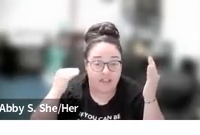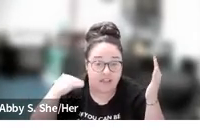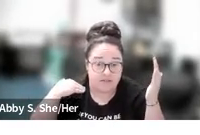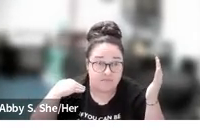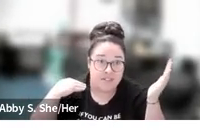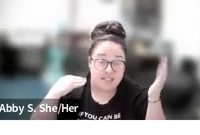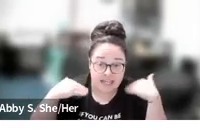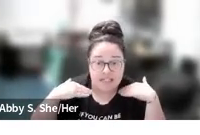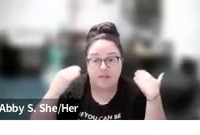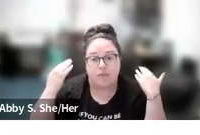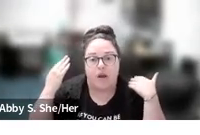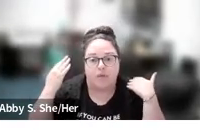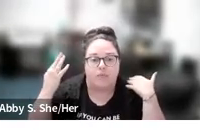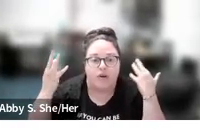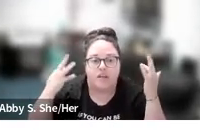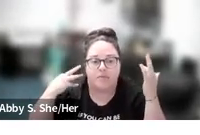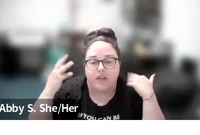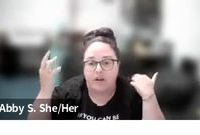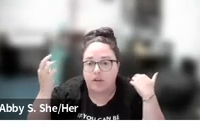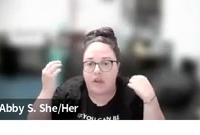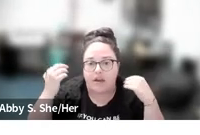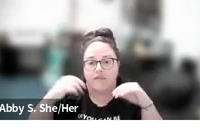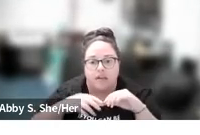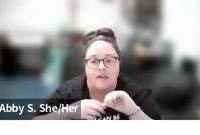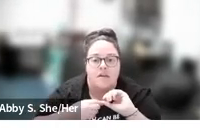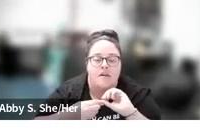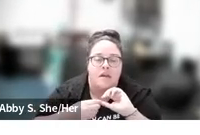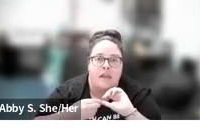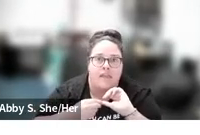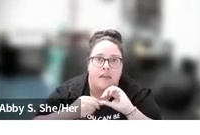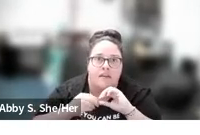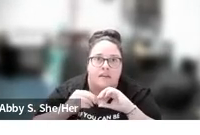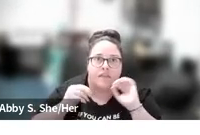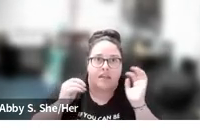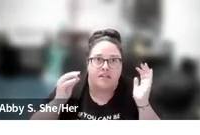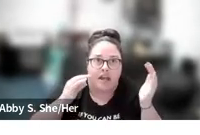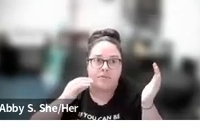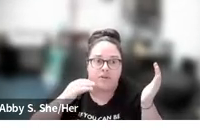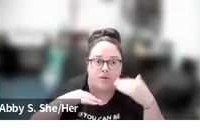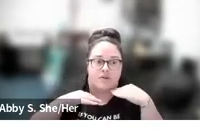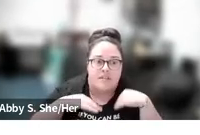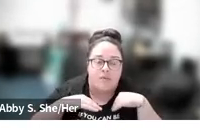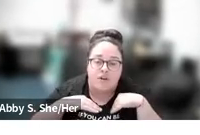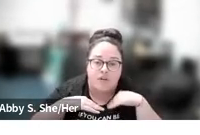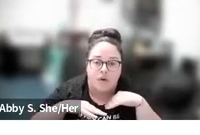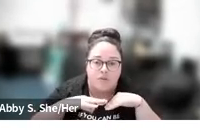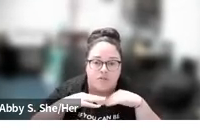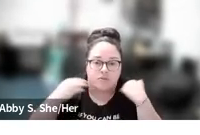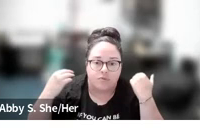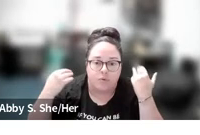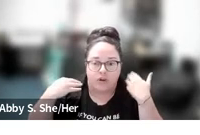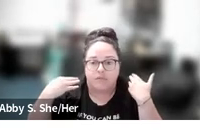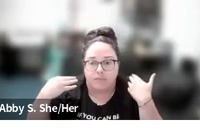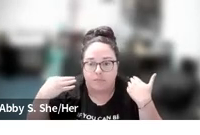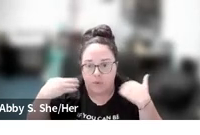have, like they can test what type of hearing you have, like, and then they can adapt your sound on your phone